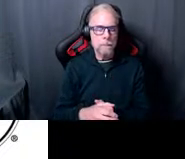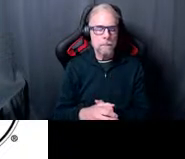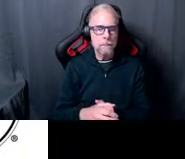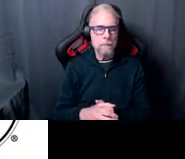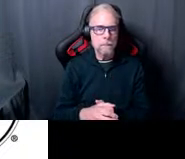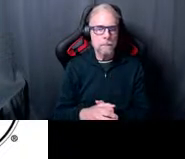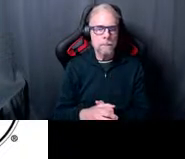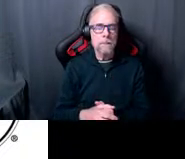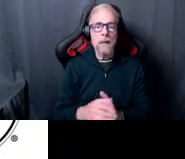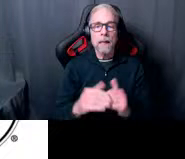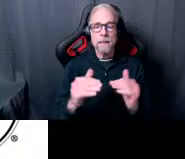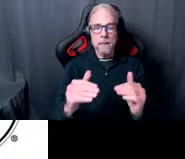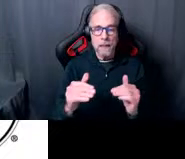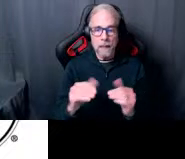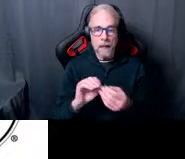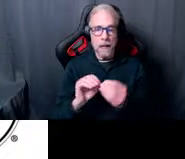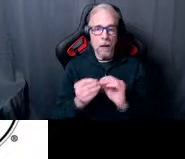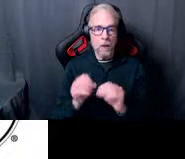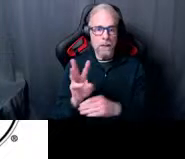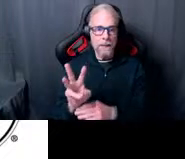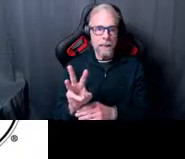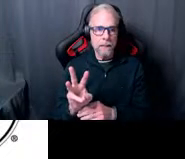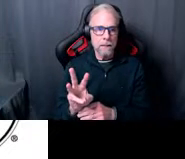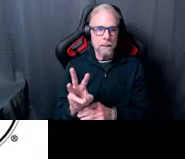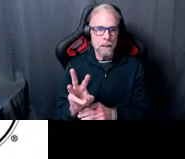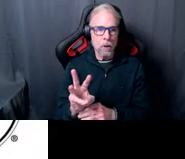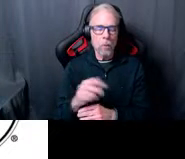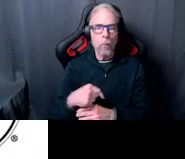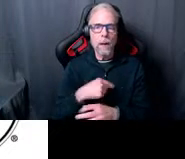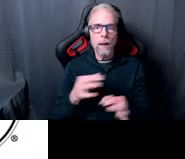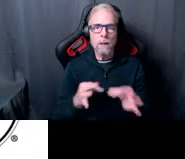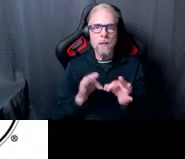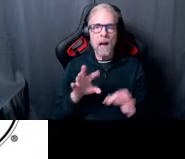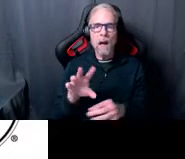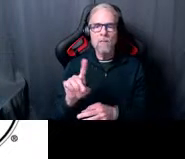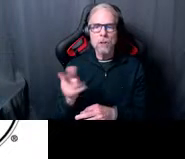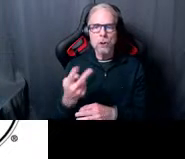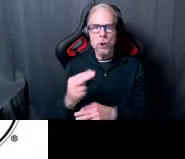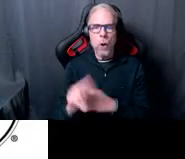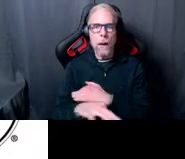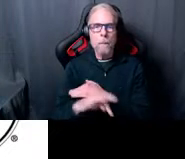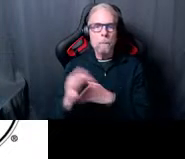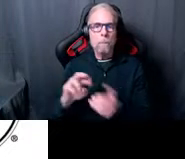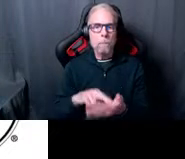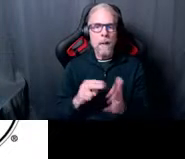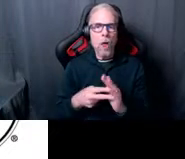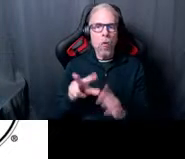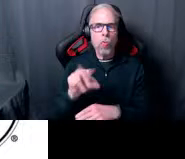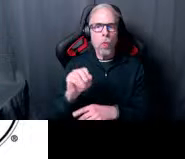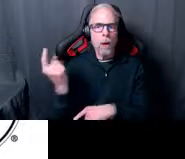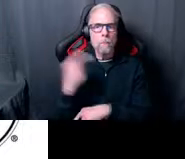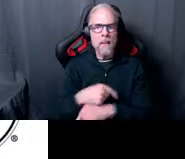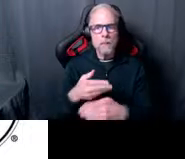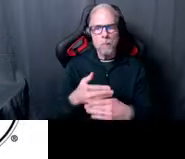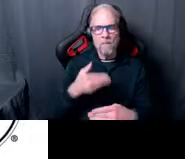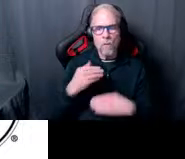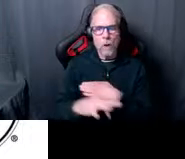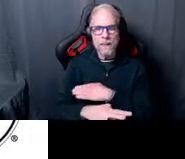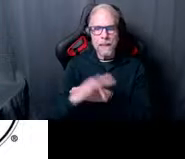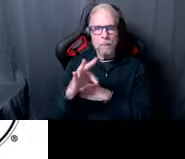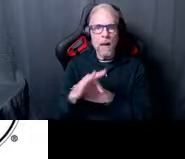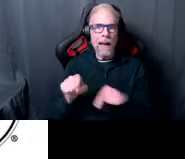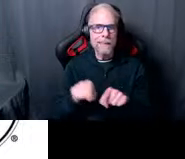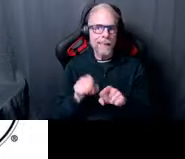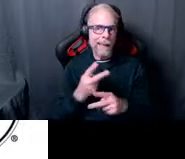Let's skip down to number 6, where we define dawn means 30 minutes prior to sunrise as